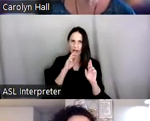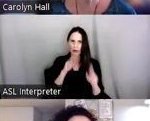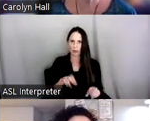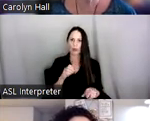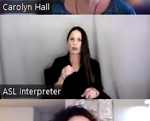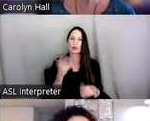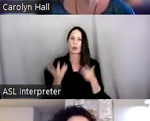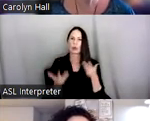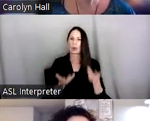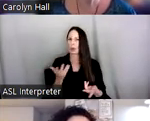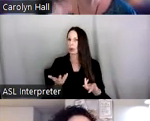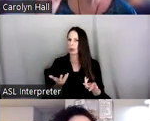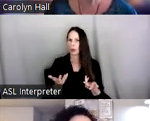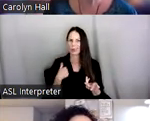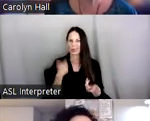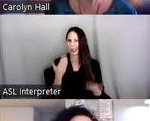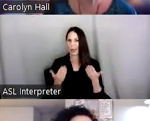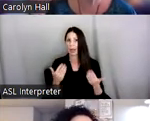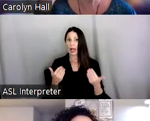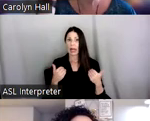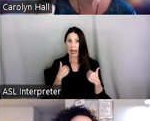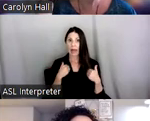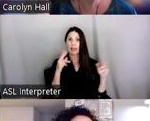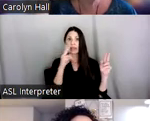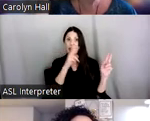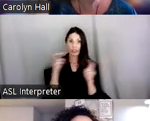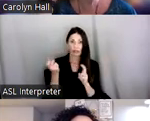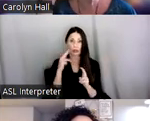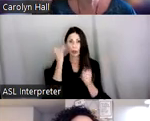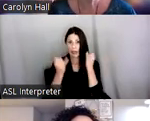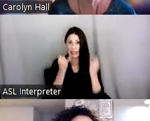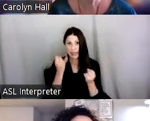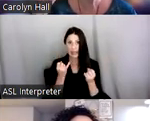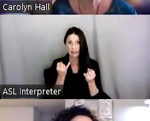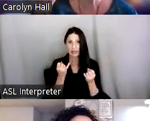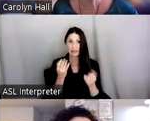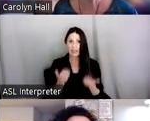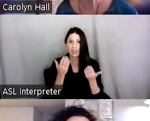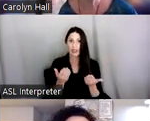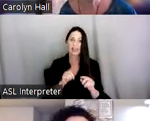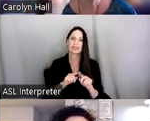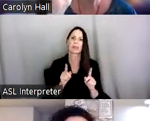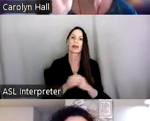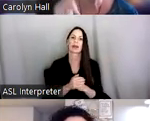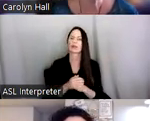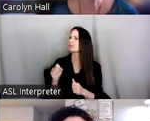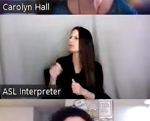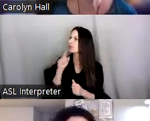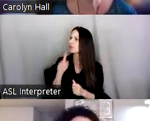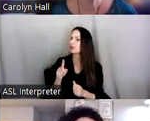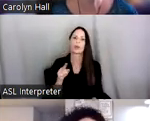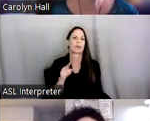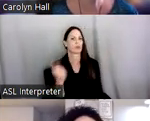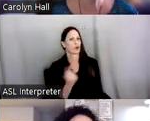have like issues or ideas to like suggest or whatever, but Sure. So you're always welcome